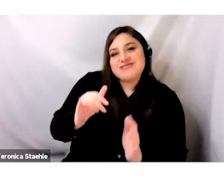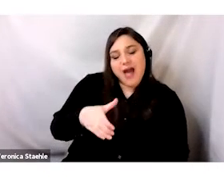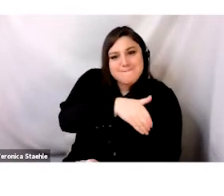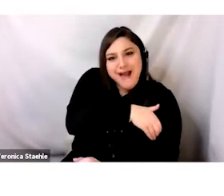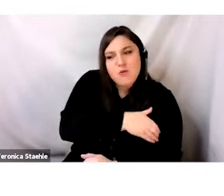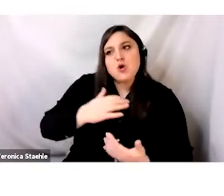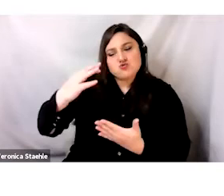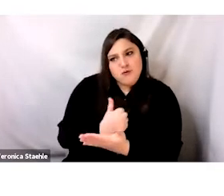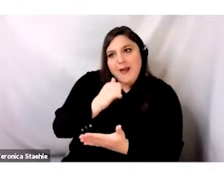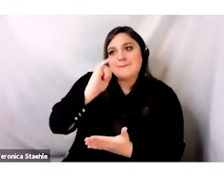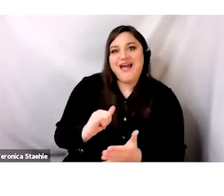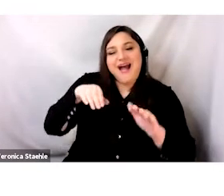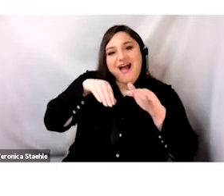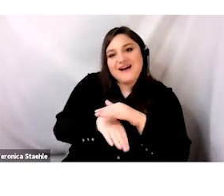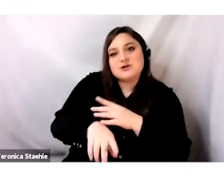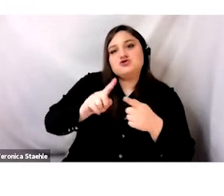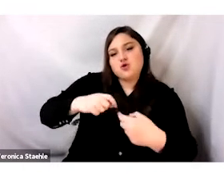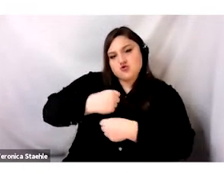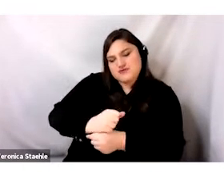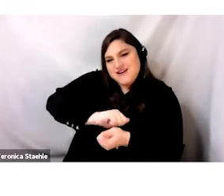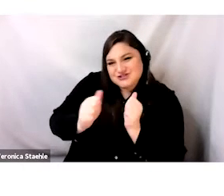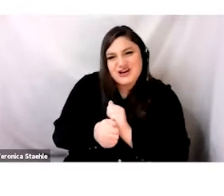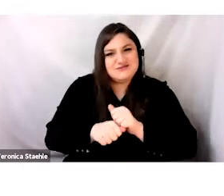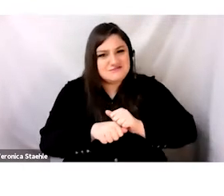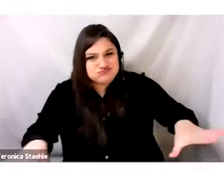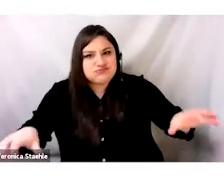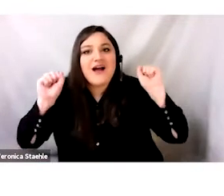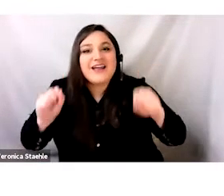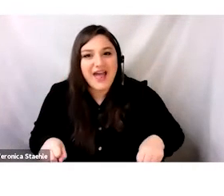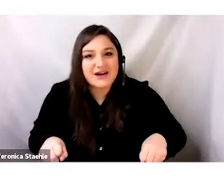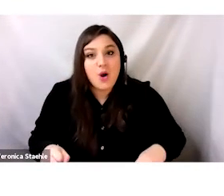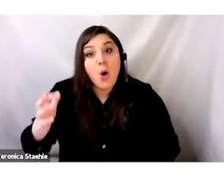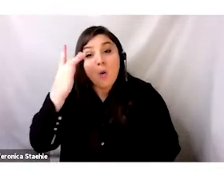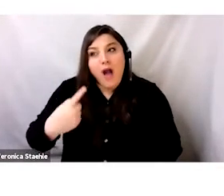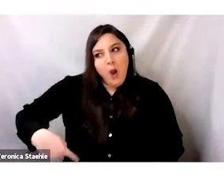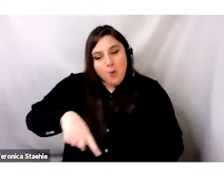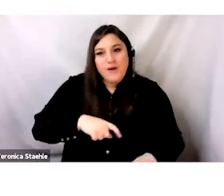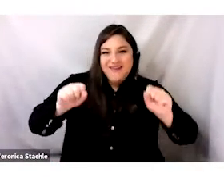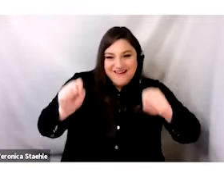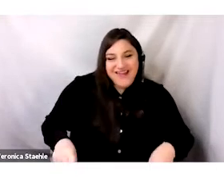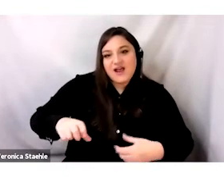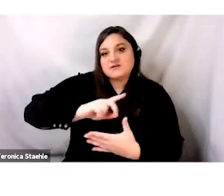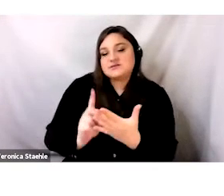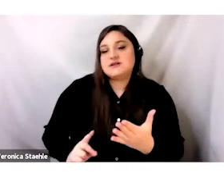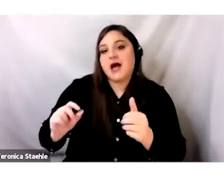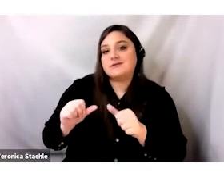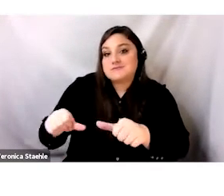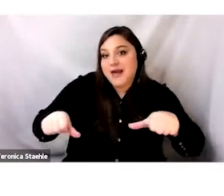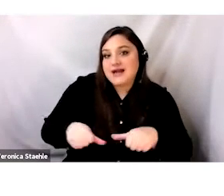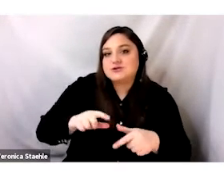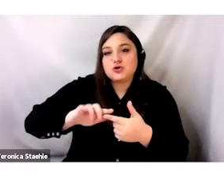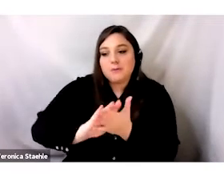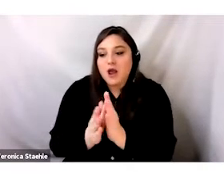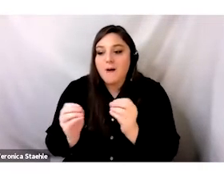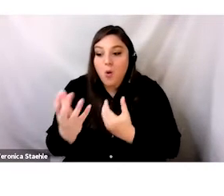create change. There's so many ways in which we could design spaces to be more inclusive, but that requires